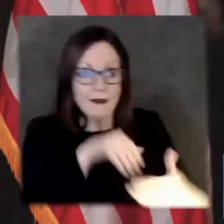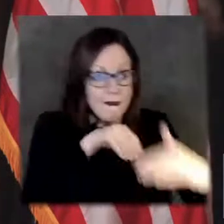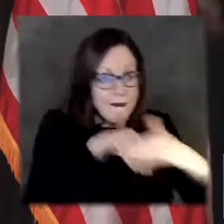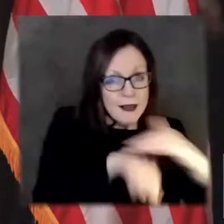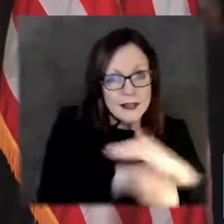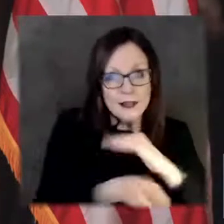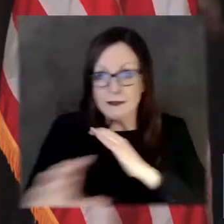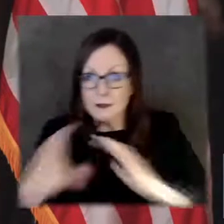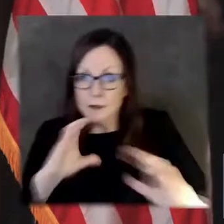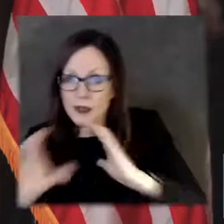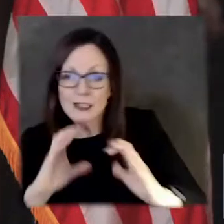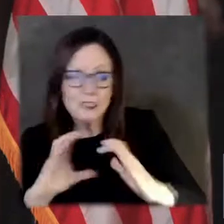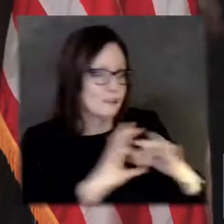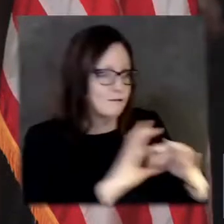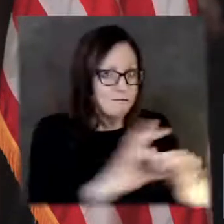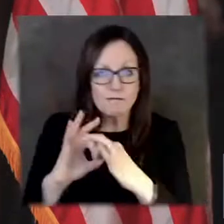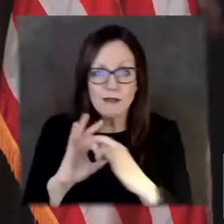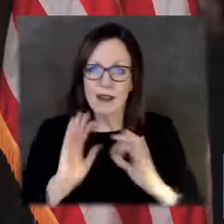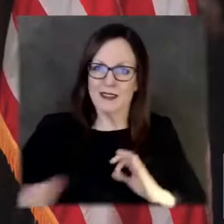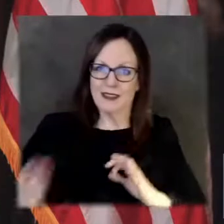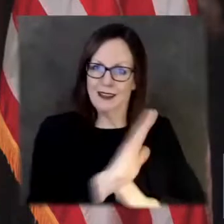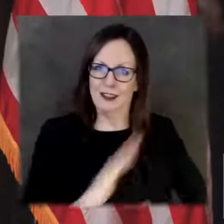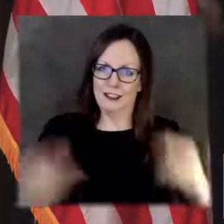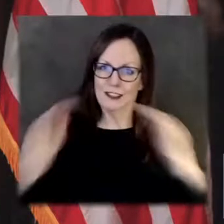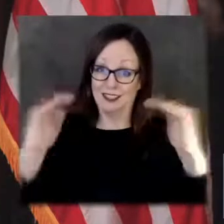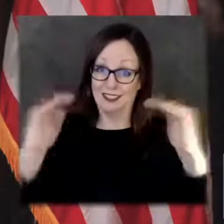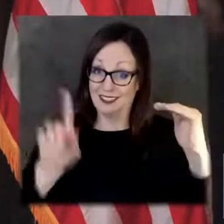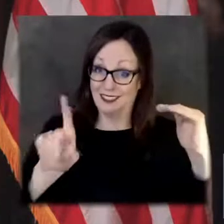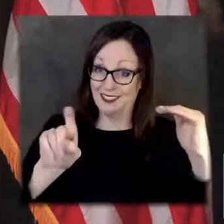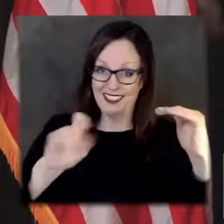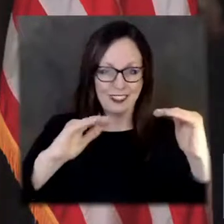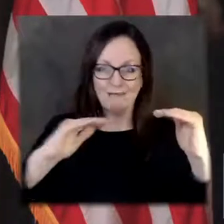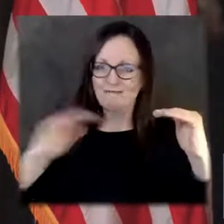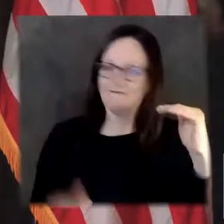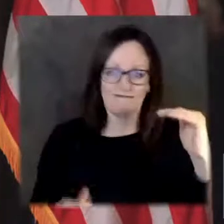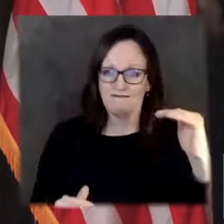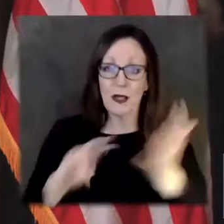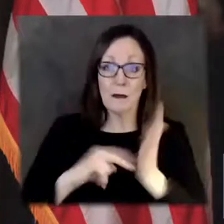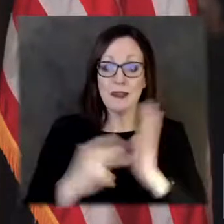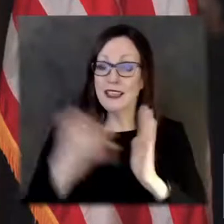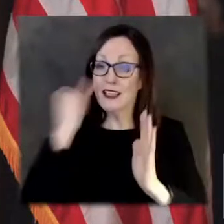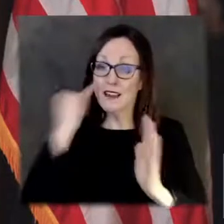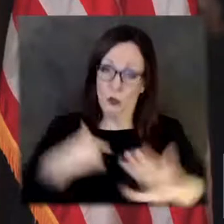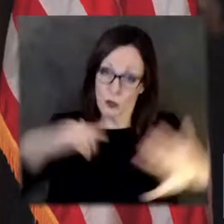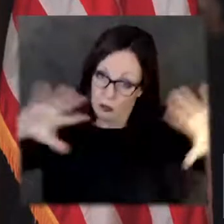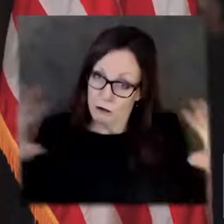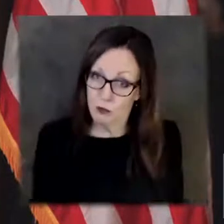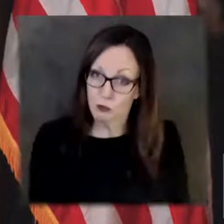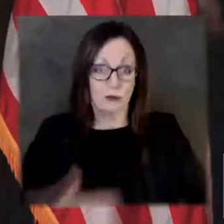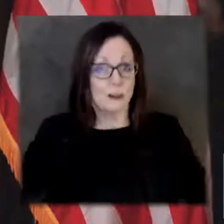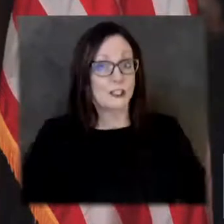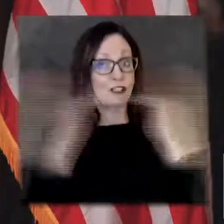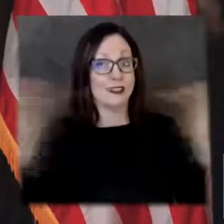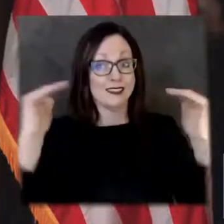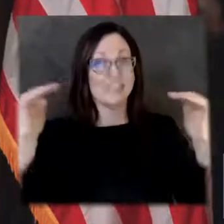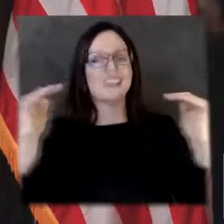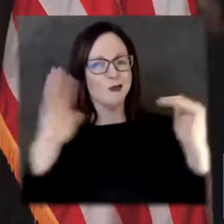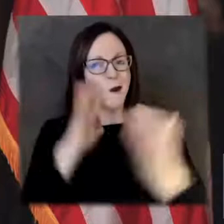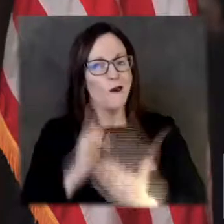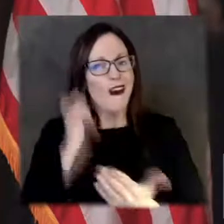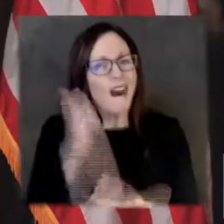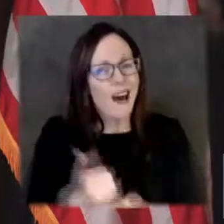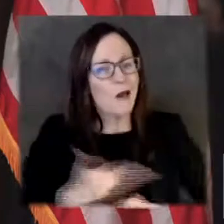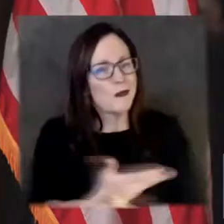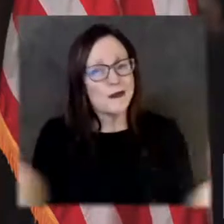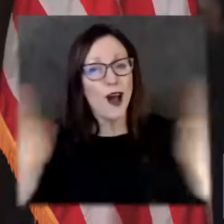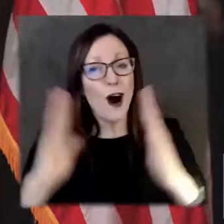and make this system fairer while keeping our communities safe. We're also going to expand the earned